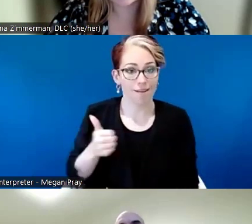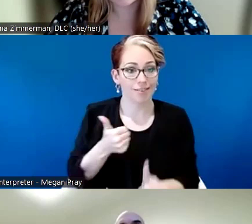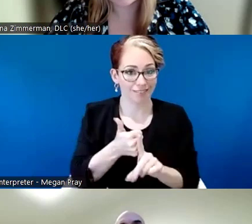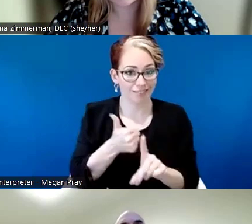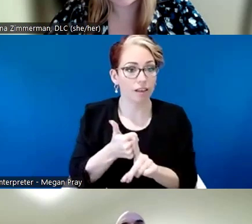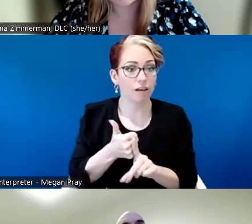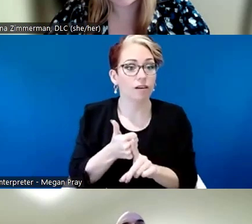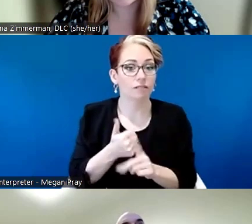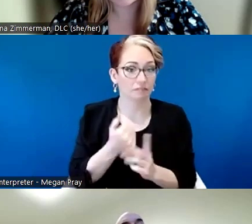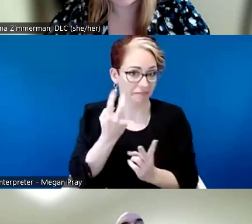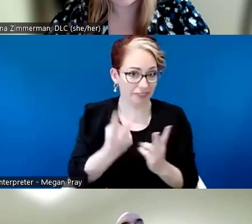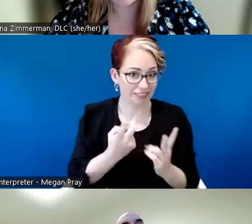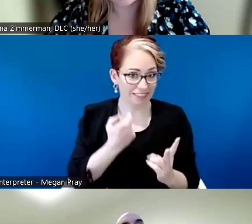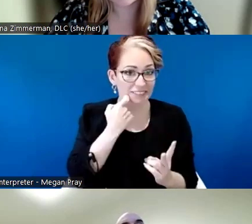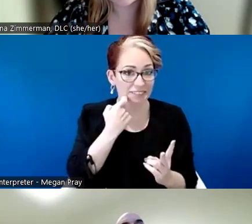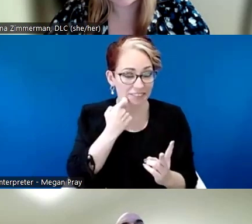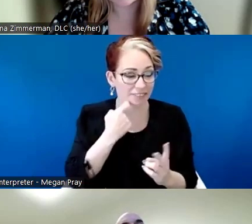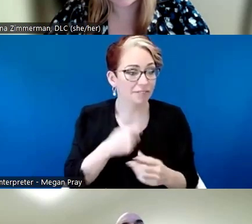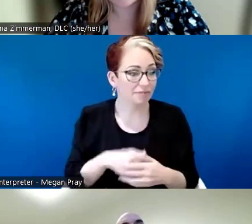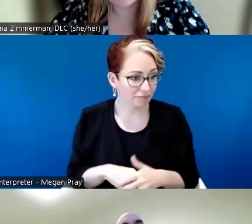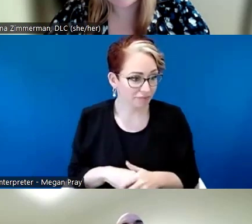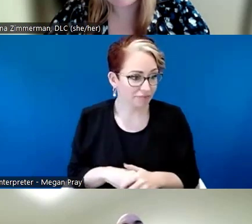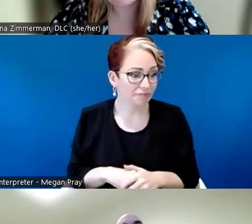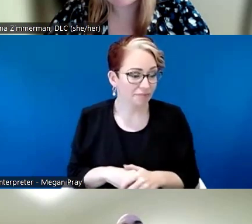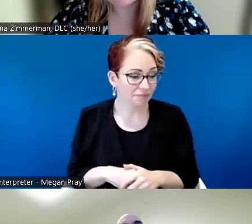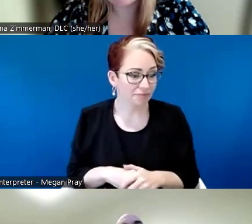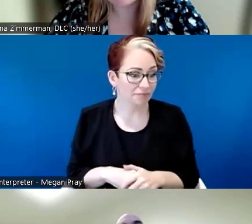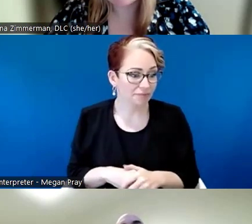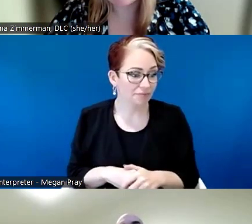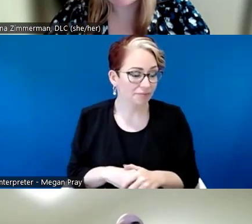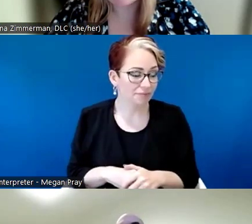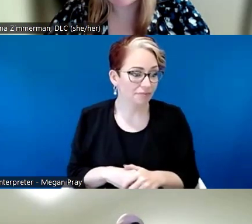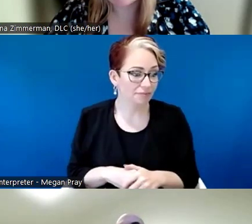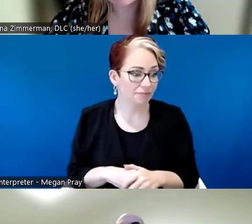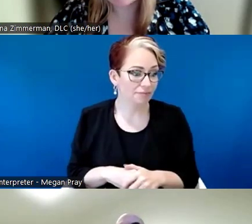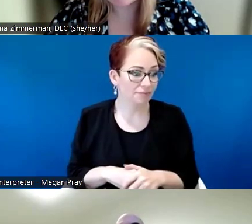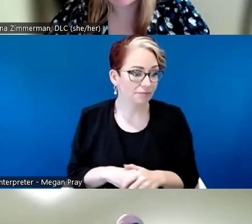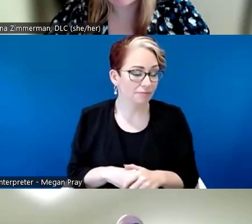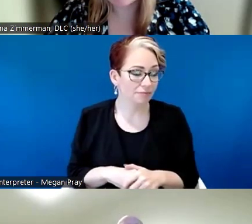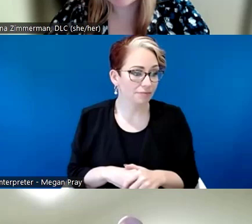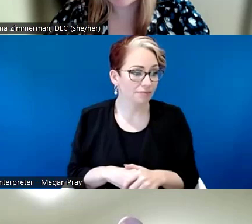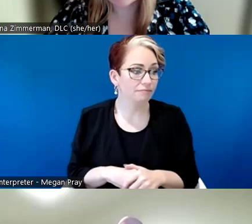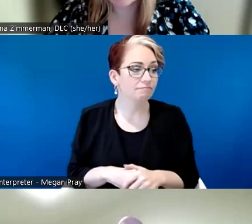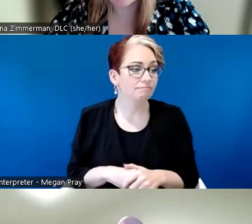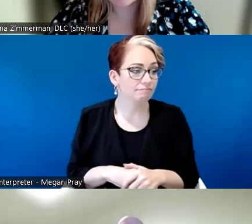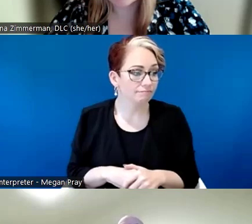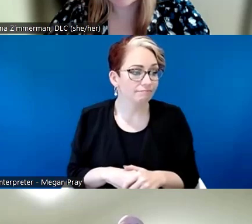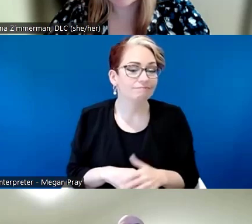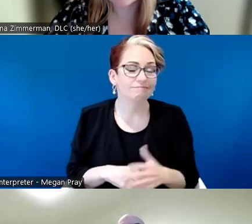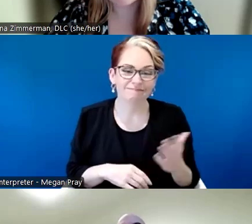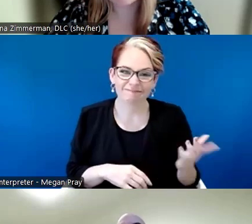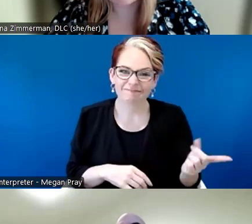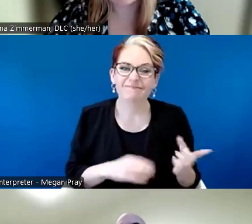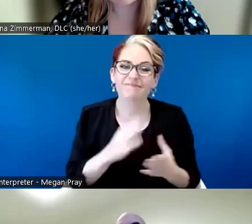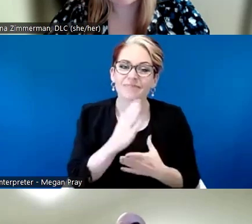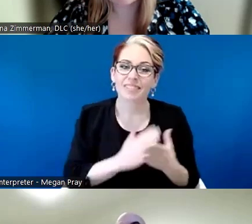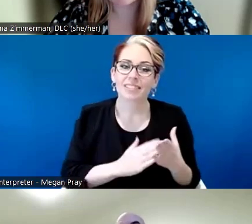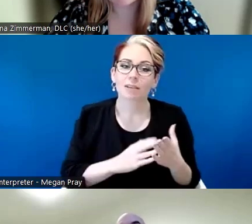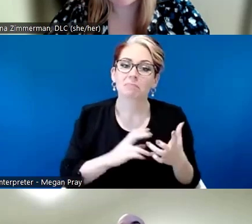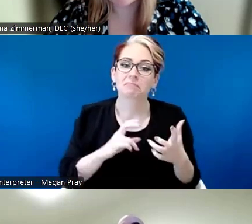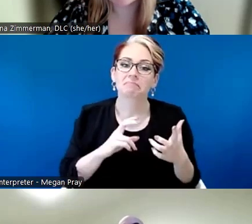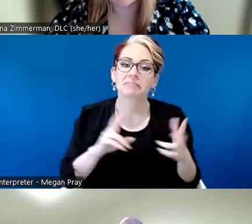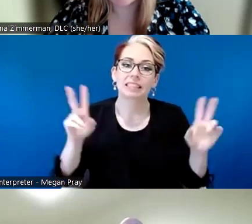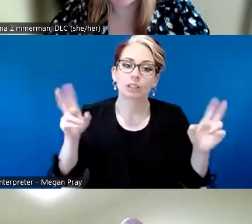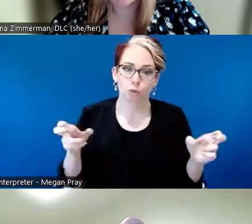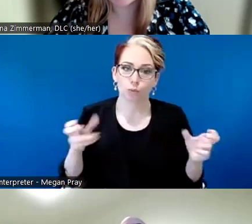fairly recently, to give you an idea of some of the issues that you may encounter and